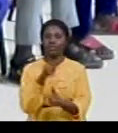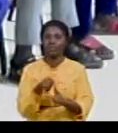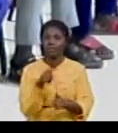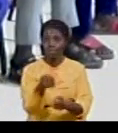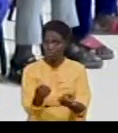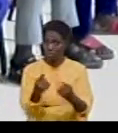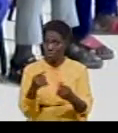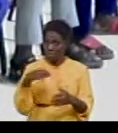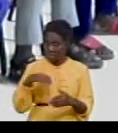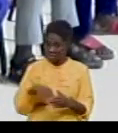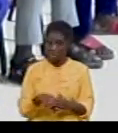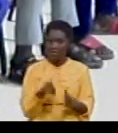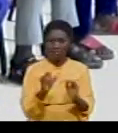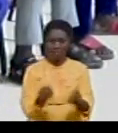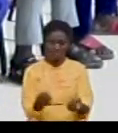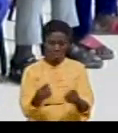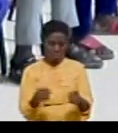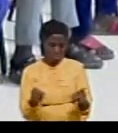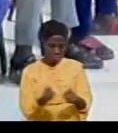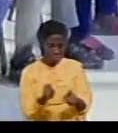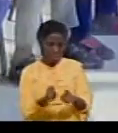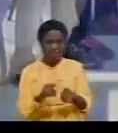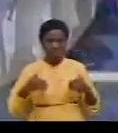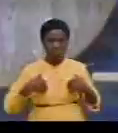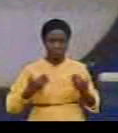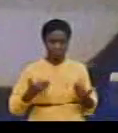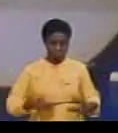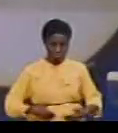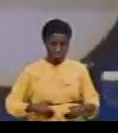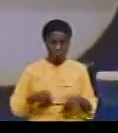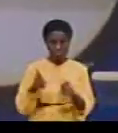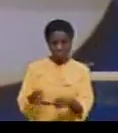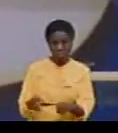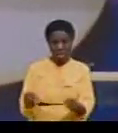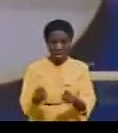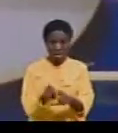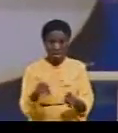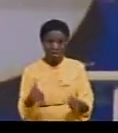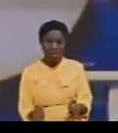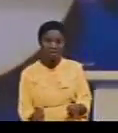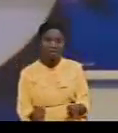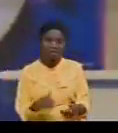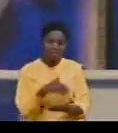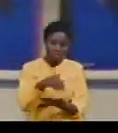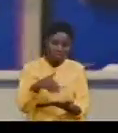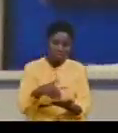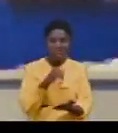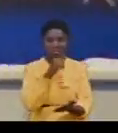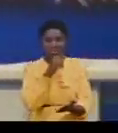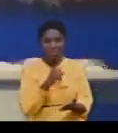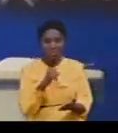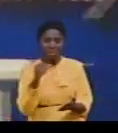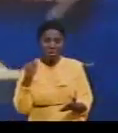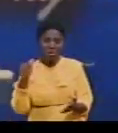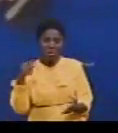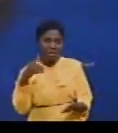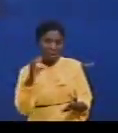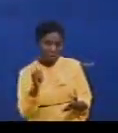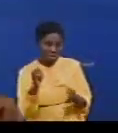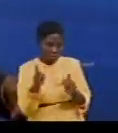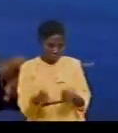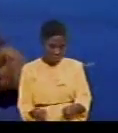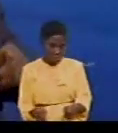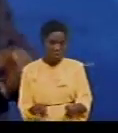in as a young person, you will. As a middle-aged person, you will. As an old,